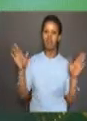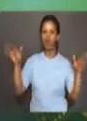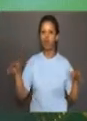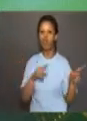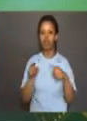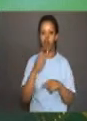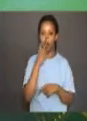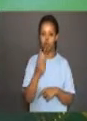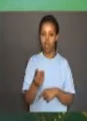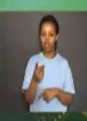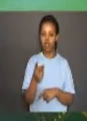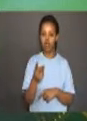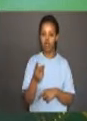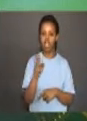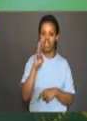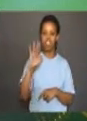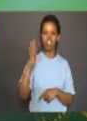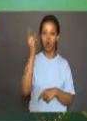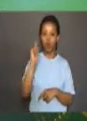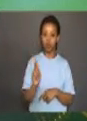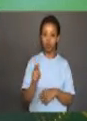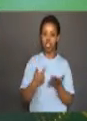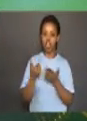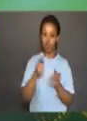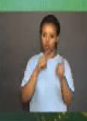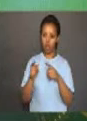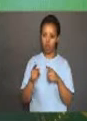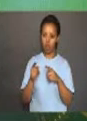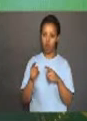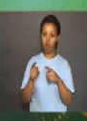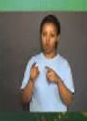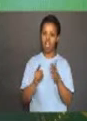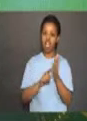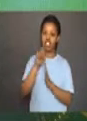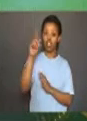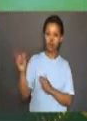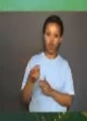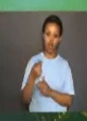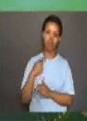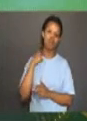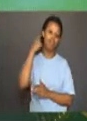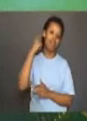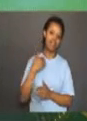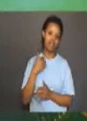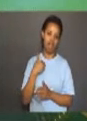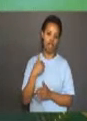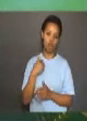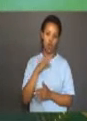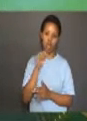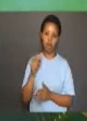that cannot fly, they must rely on their legs to keep away from